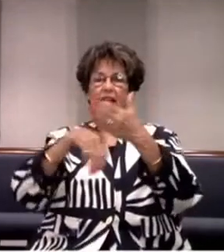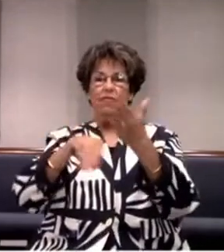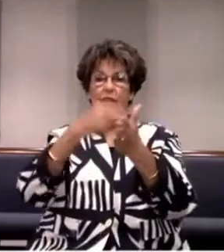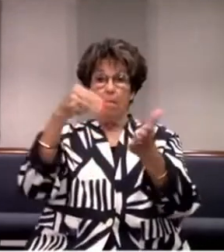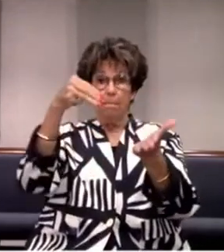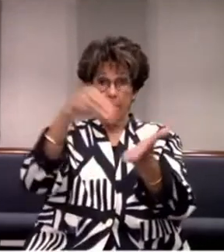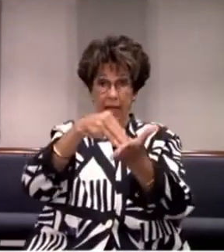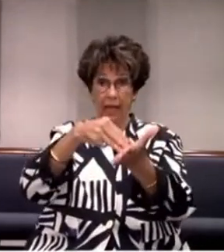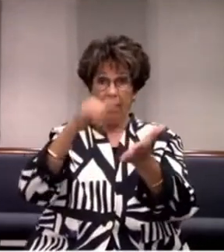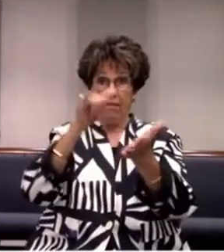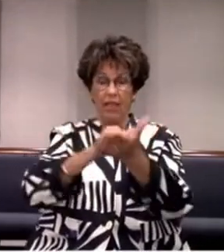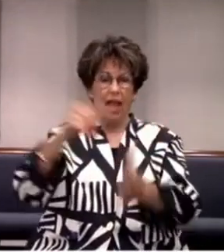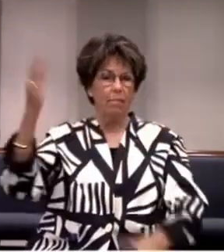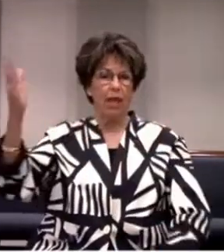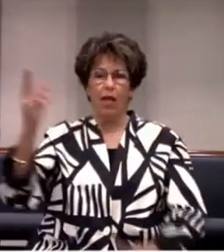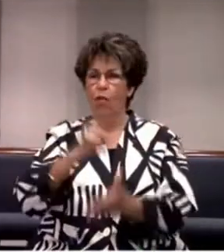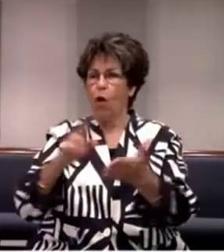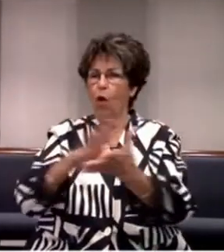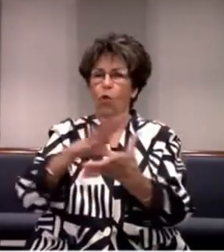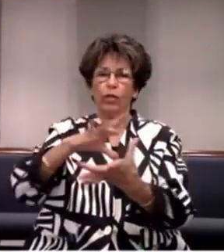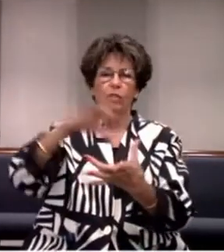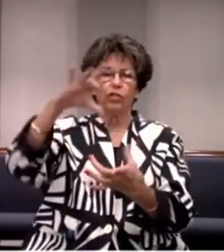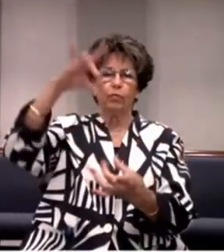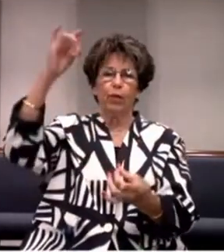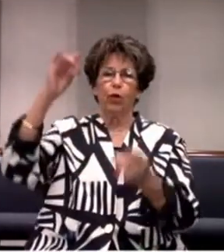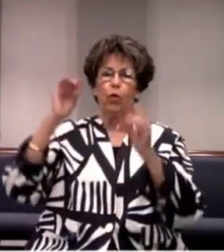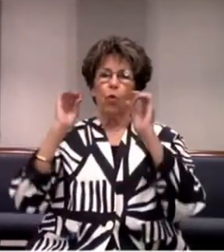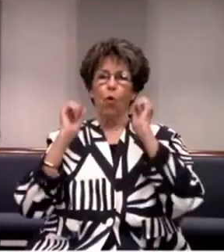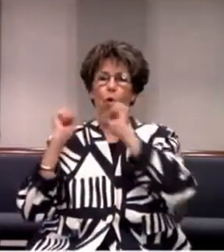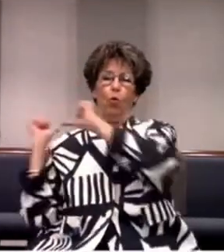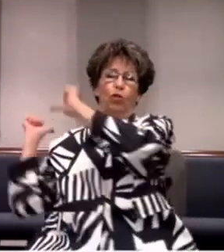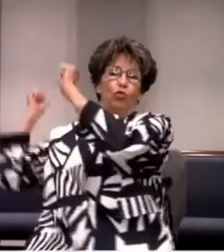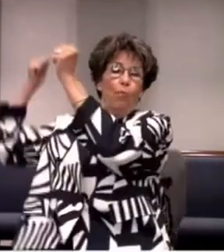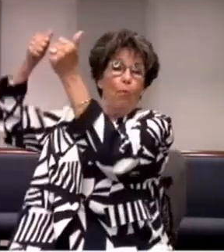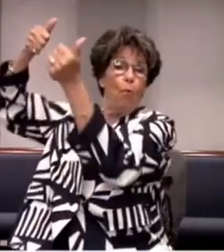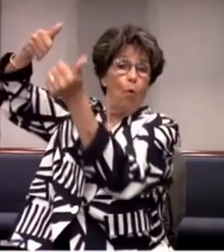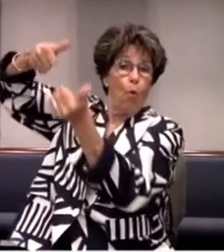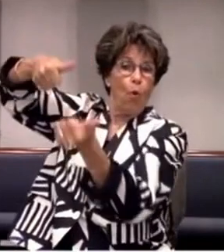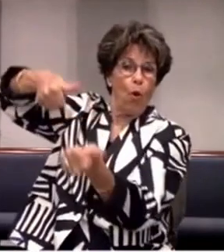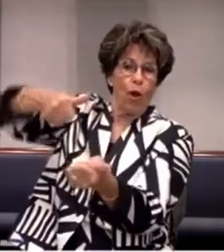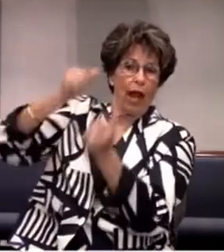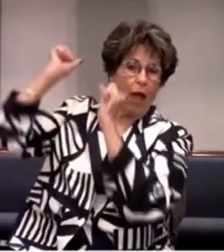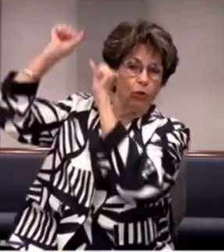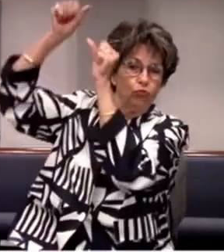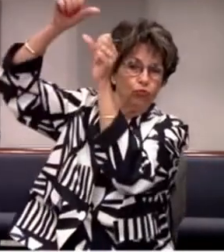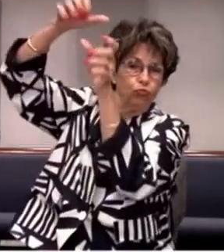message, the Holy Spirit was poured out upon him. He was